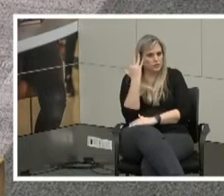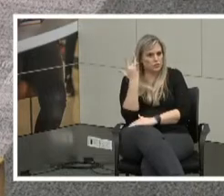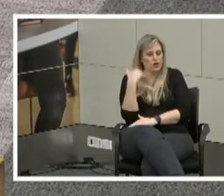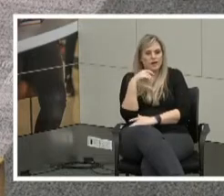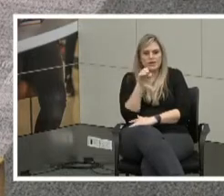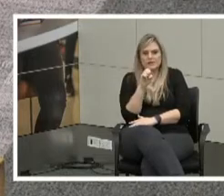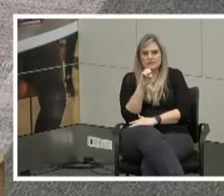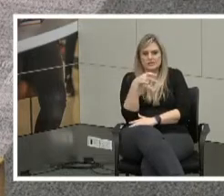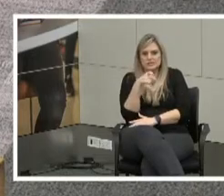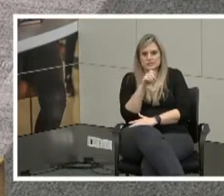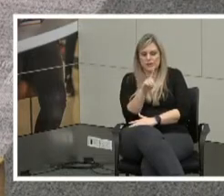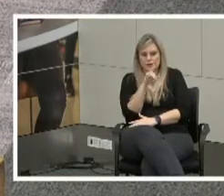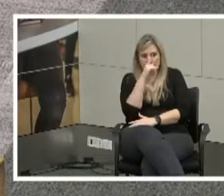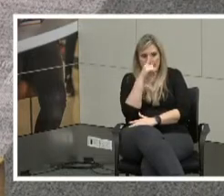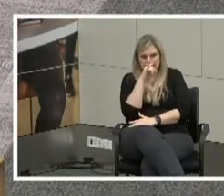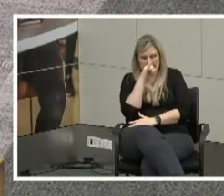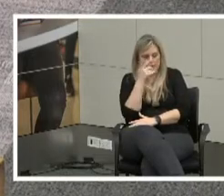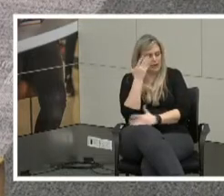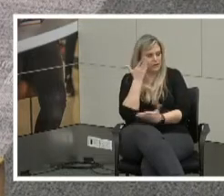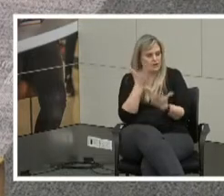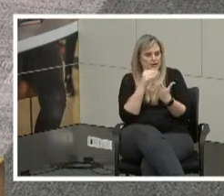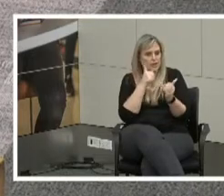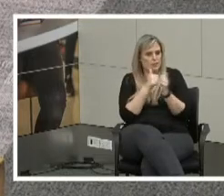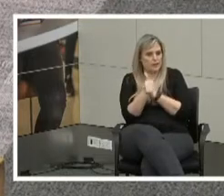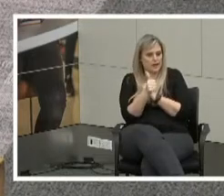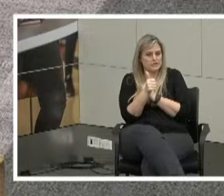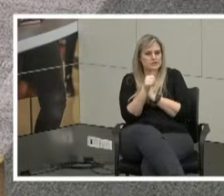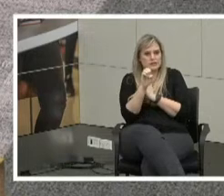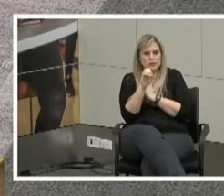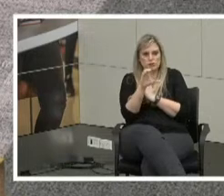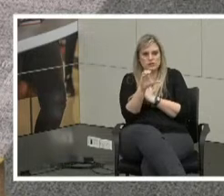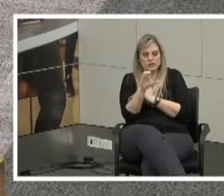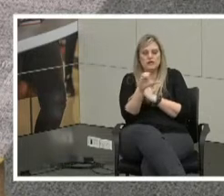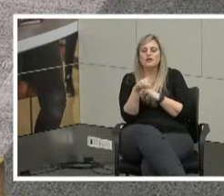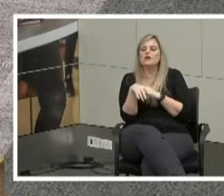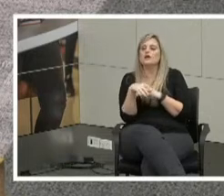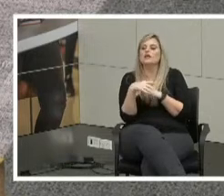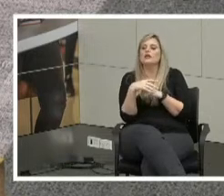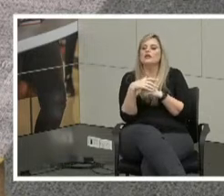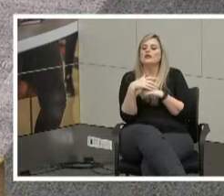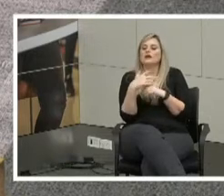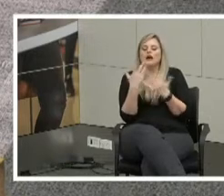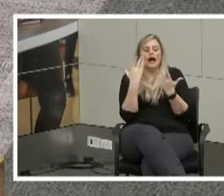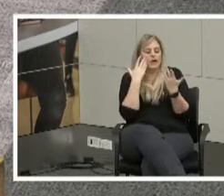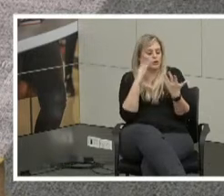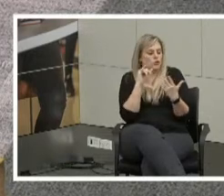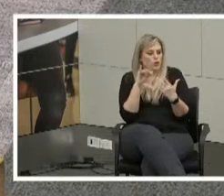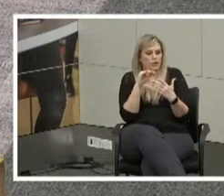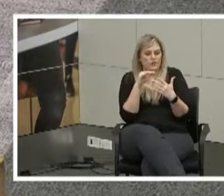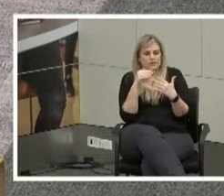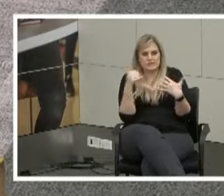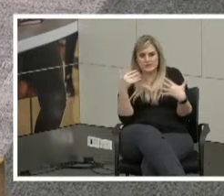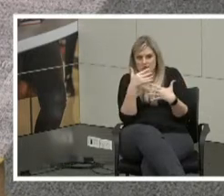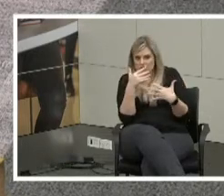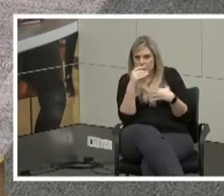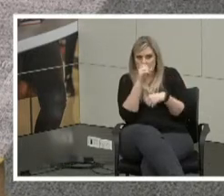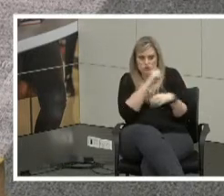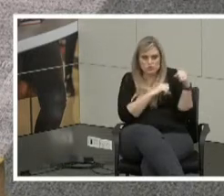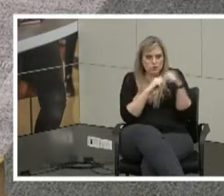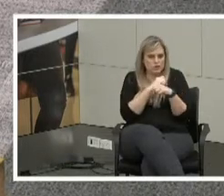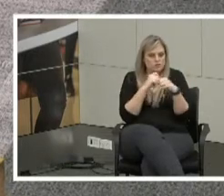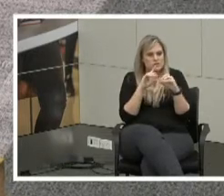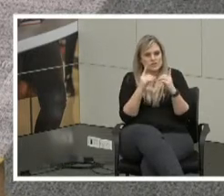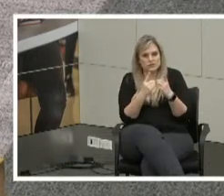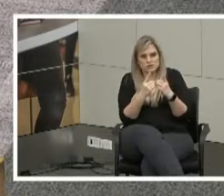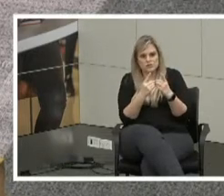child may not pass an EOC while still taking classes that would earn them endorsements I don't know if the intimidation and fear tactics that the district